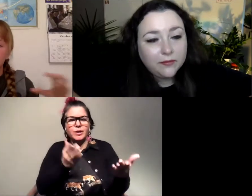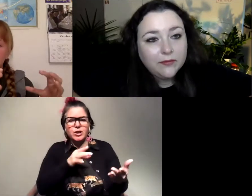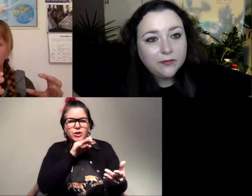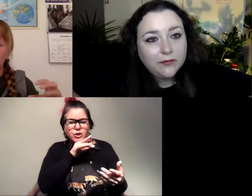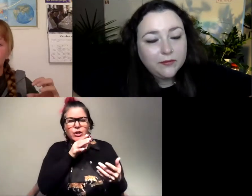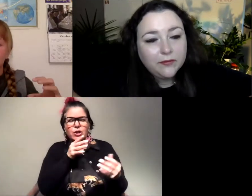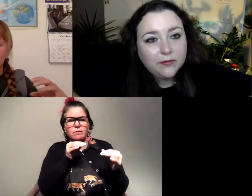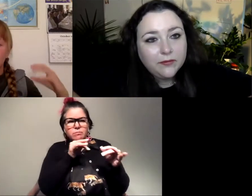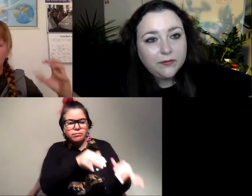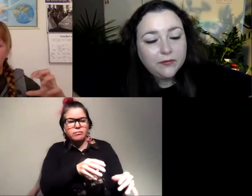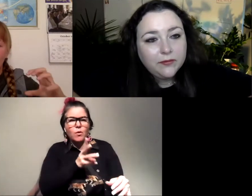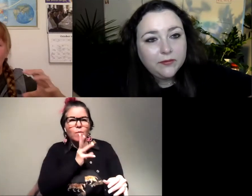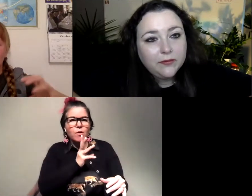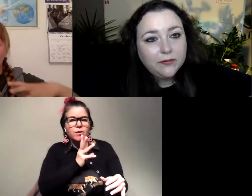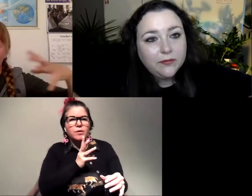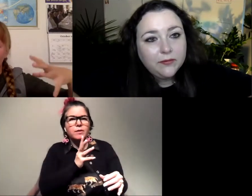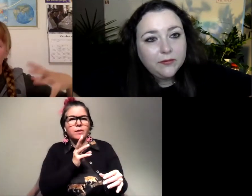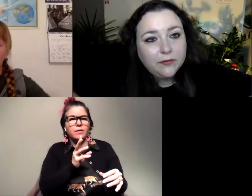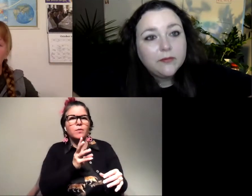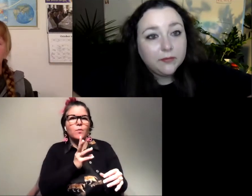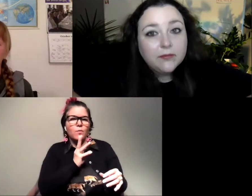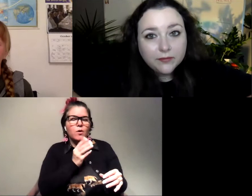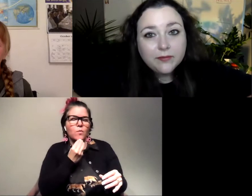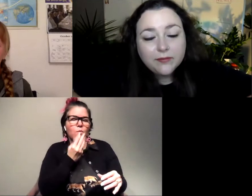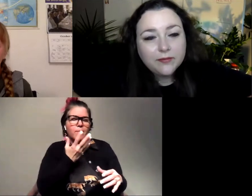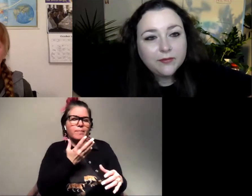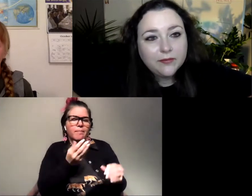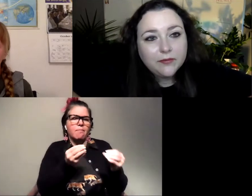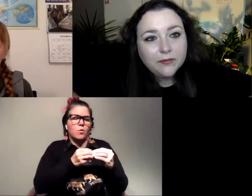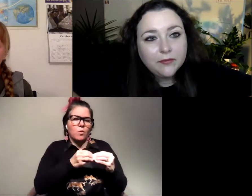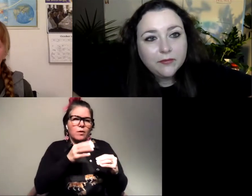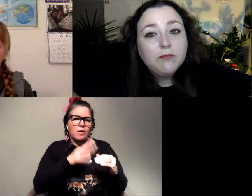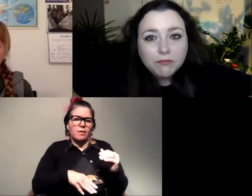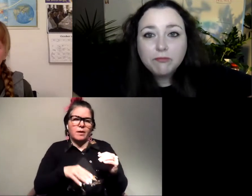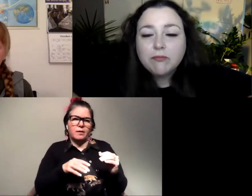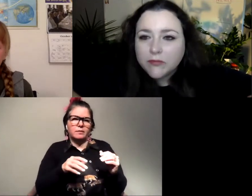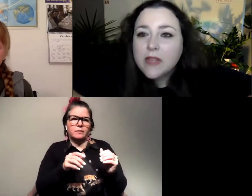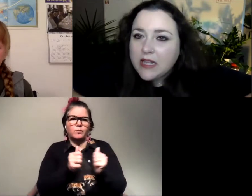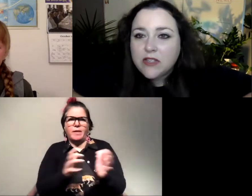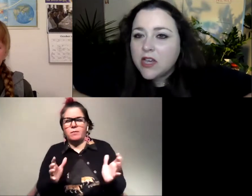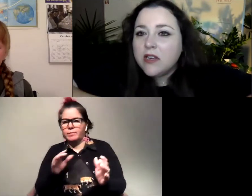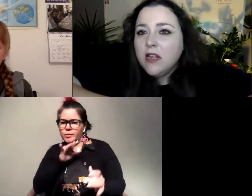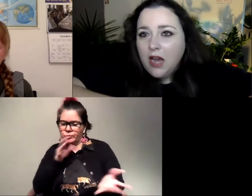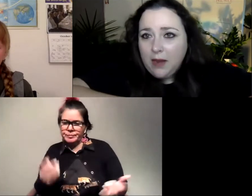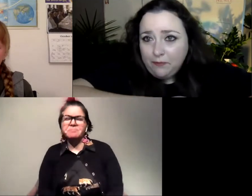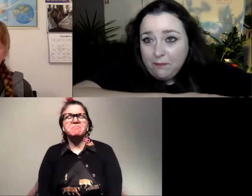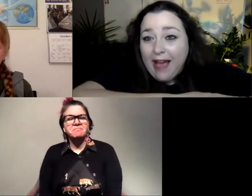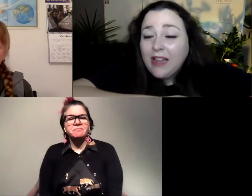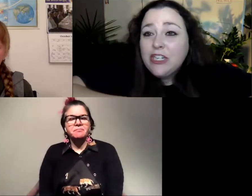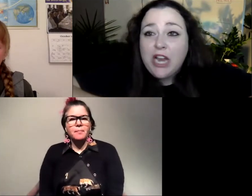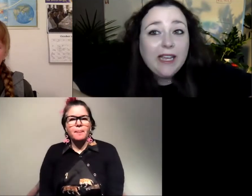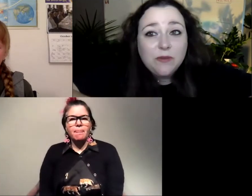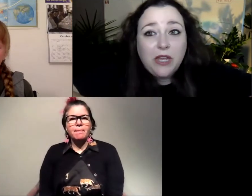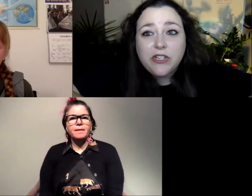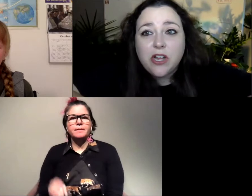stuff into the water, that water might warm up more than it would without pollution. Sounds good.